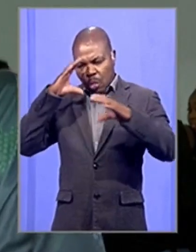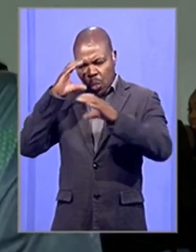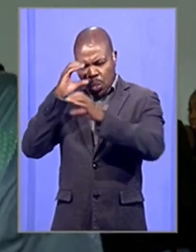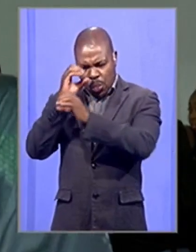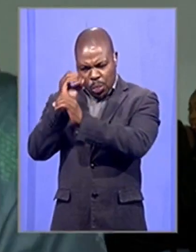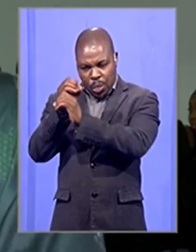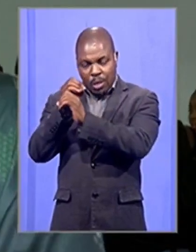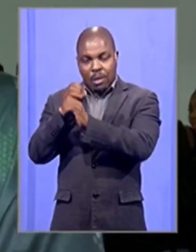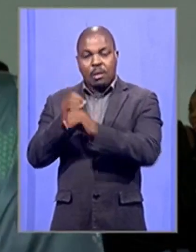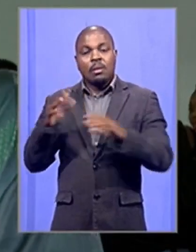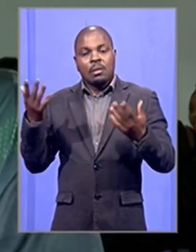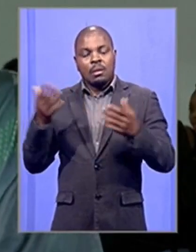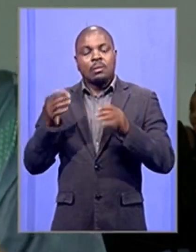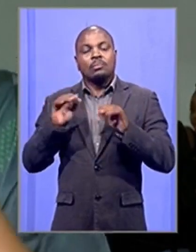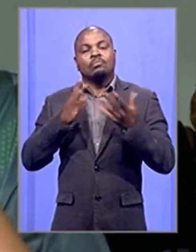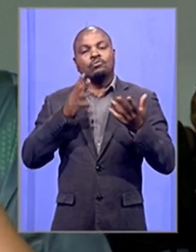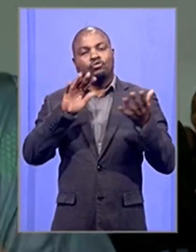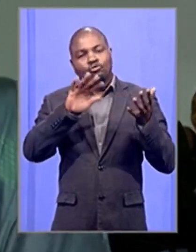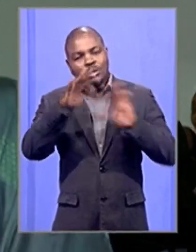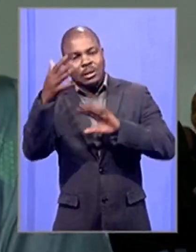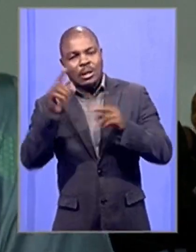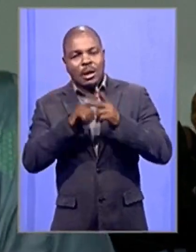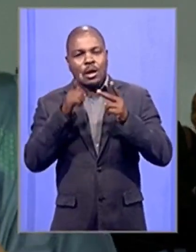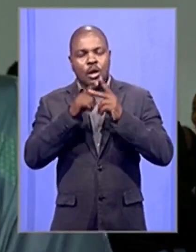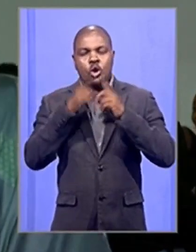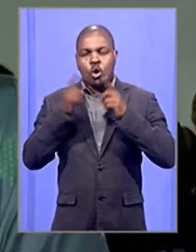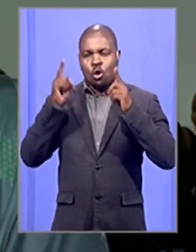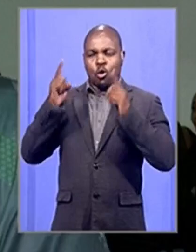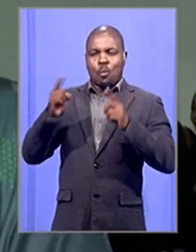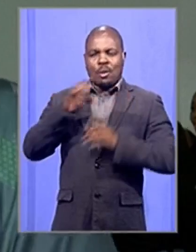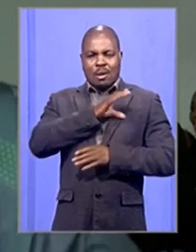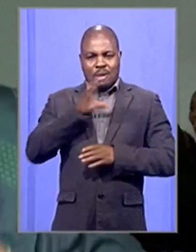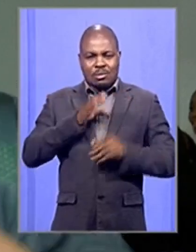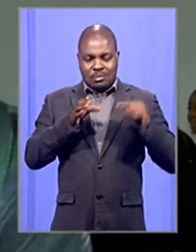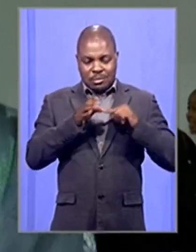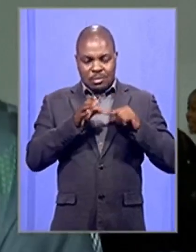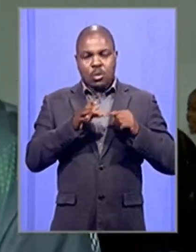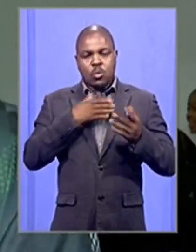through the disaster and the command council, you will be able to expedite